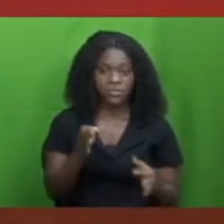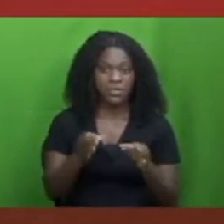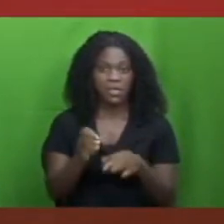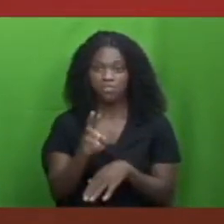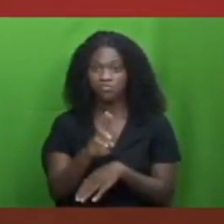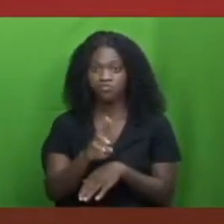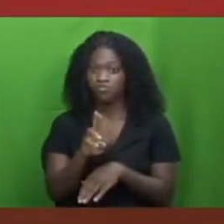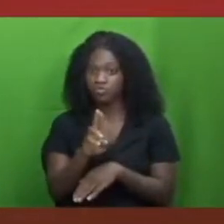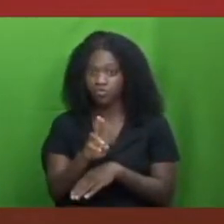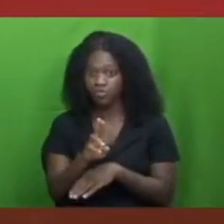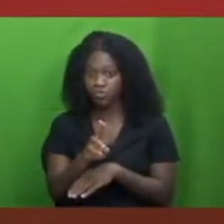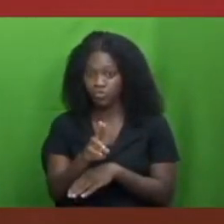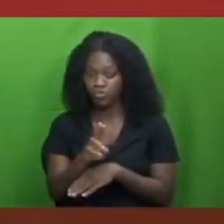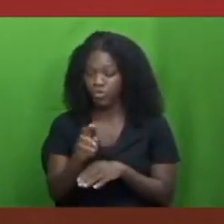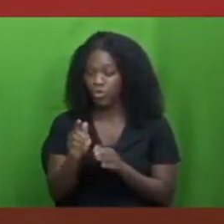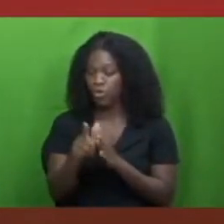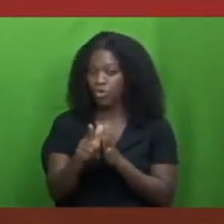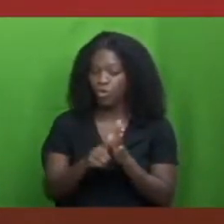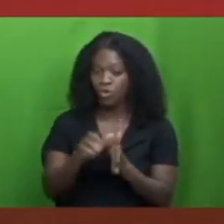at.